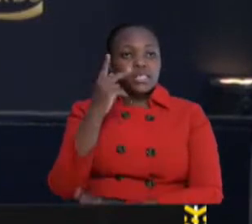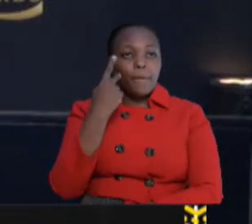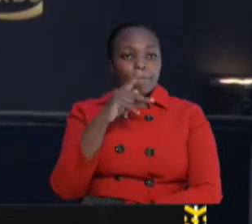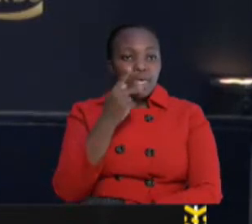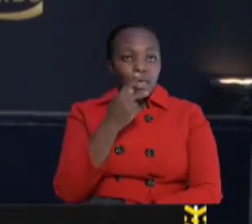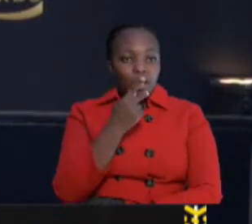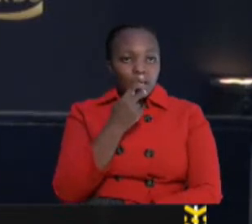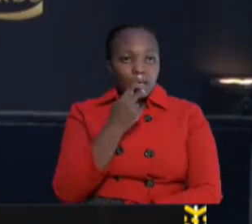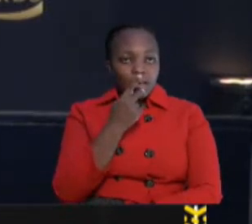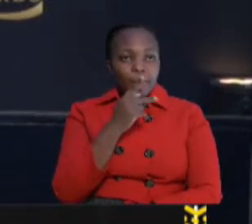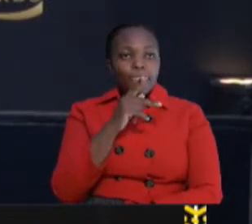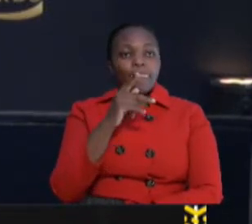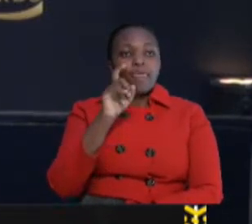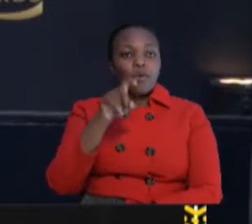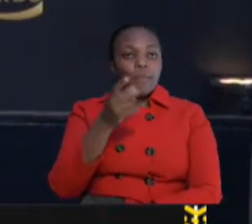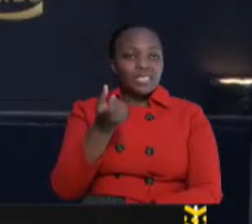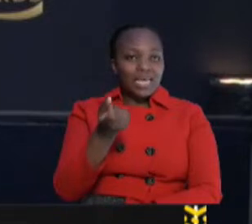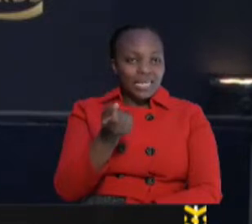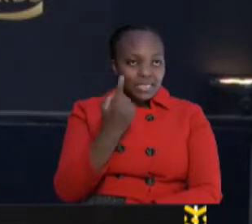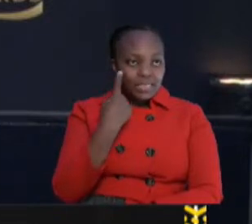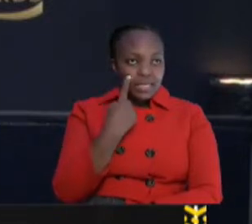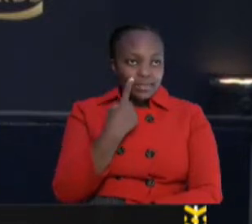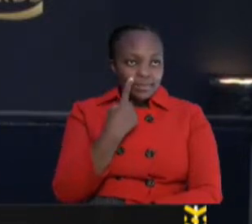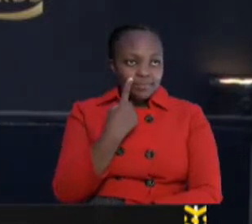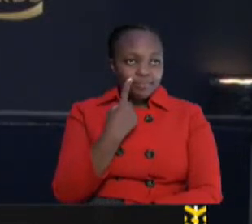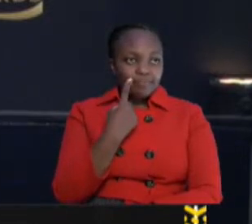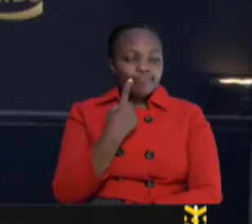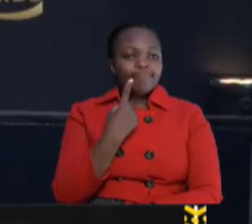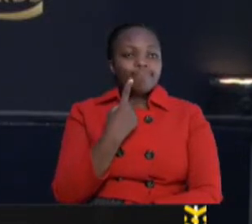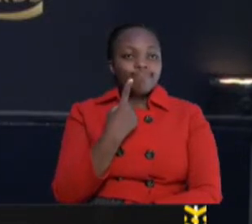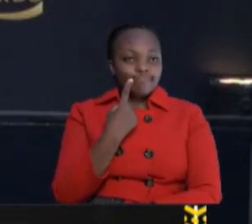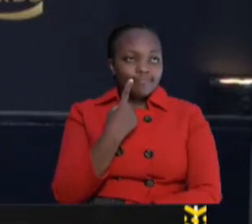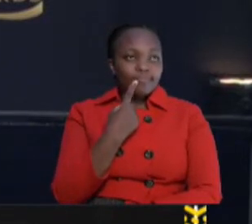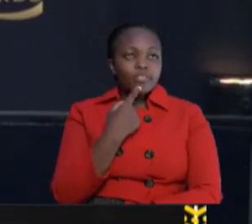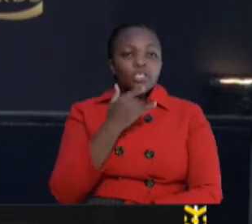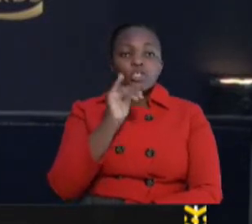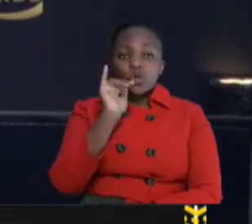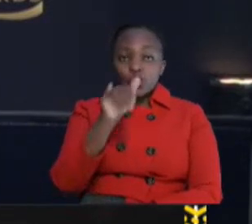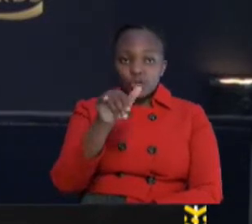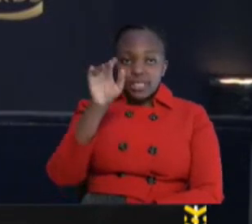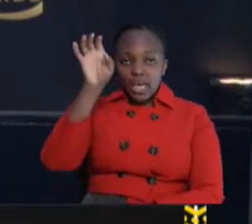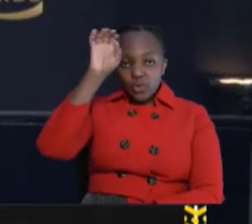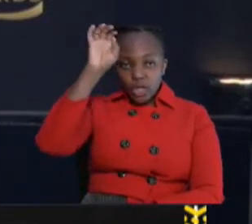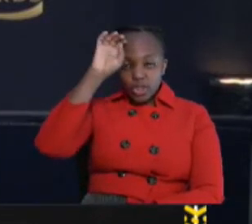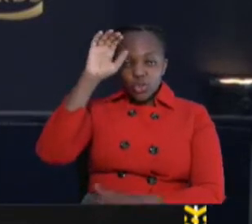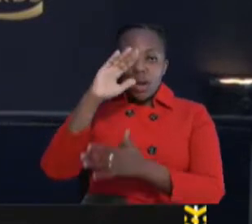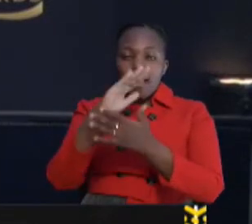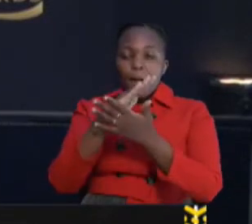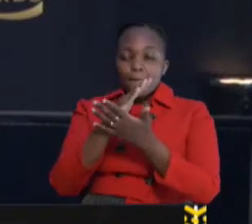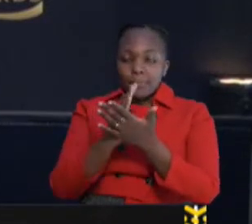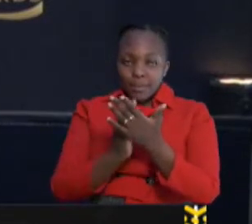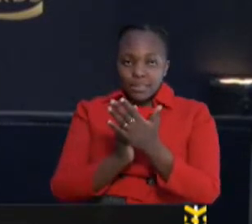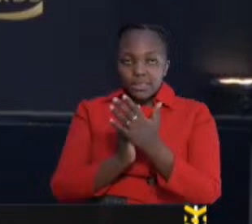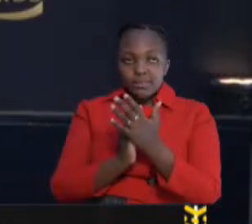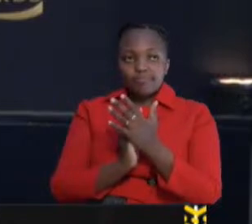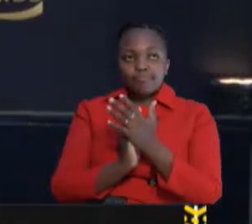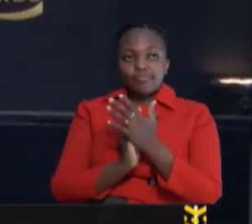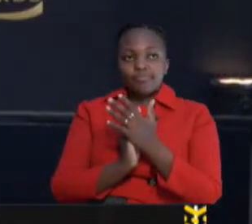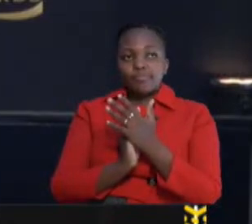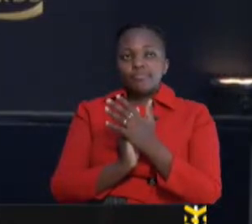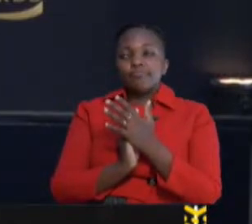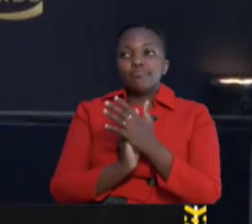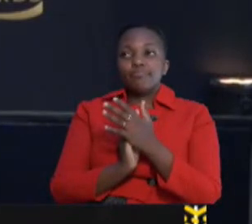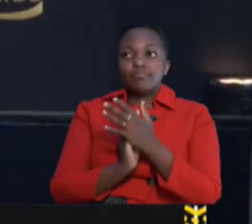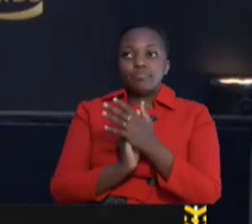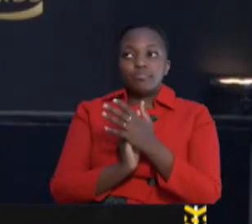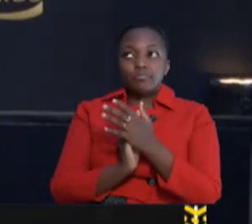So those educational content pieces better informed people who were probably not fans of Barbie